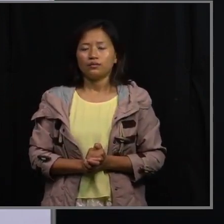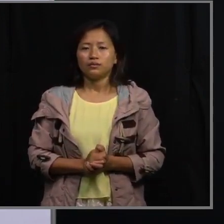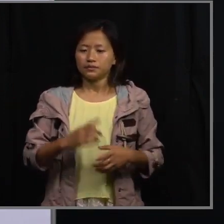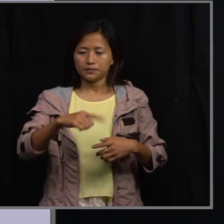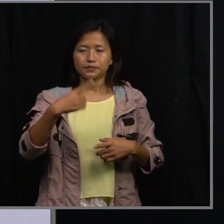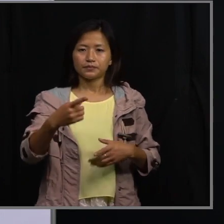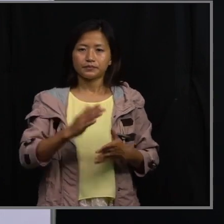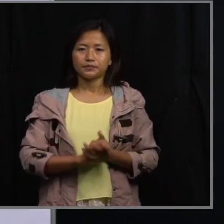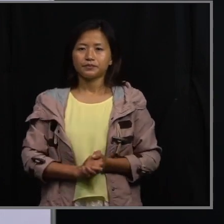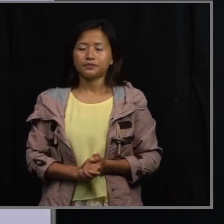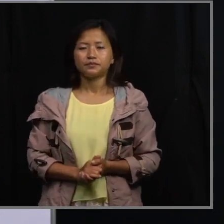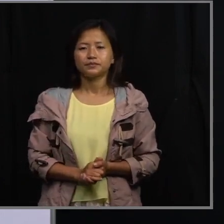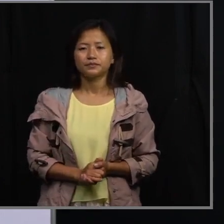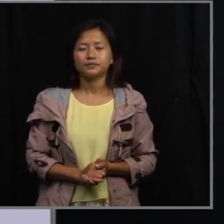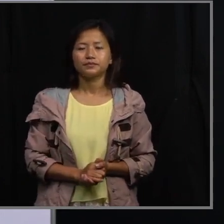so next,